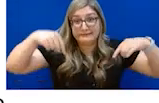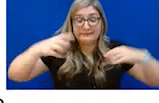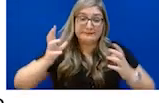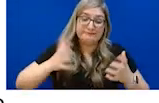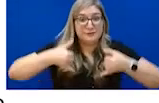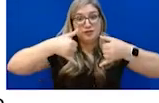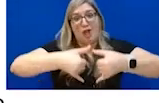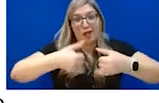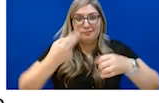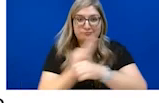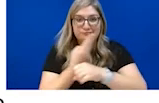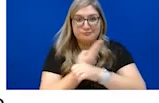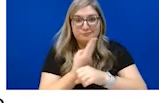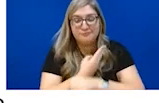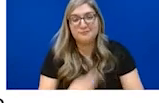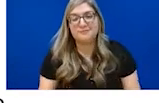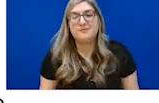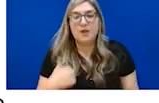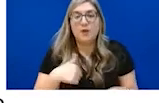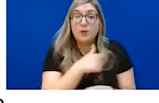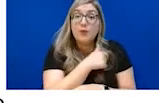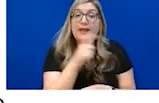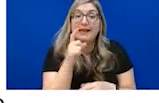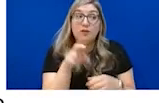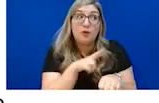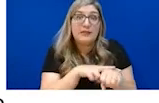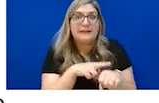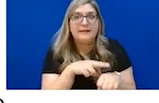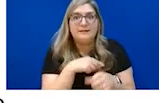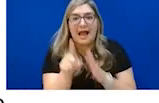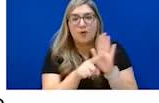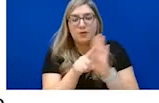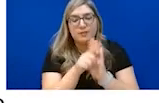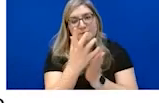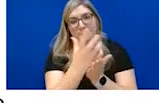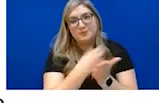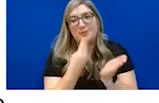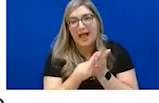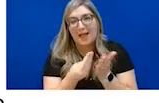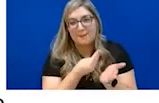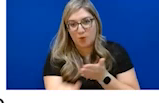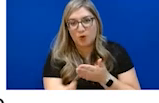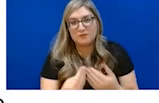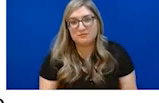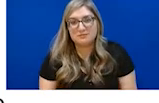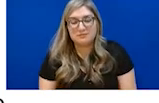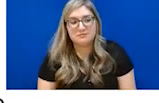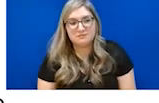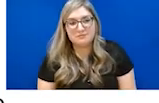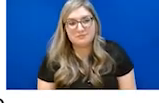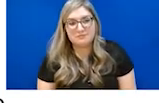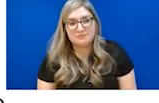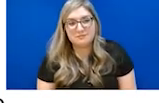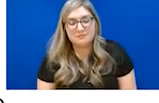for our students. But they have every discipline that you can think of, English and math, very regularly